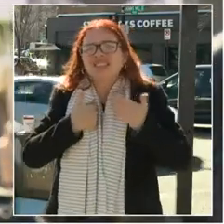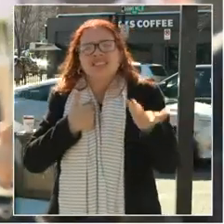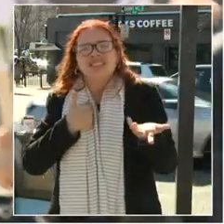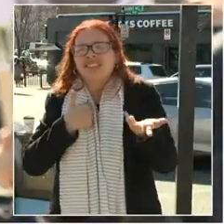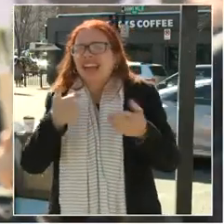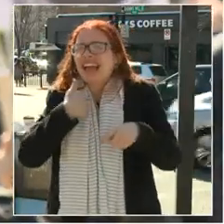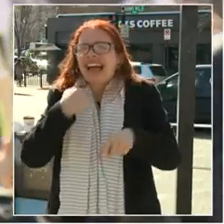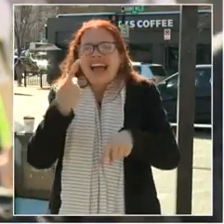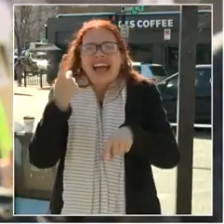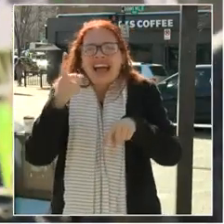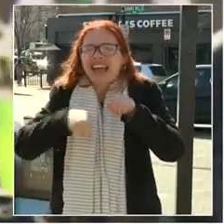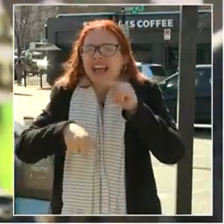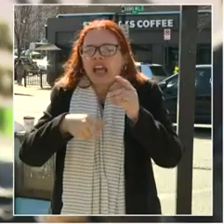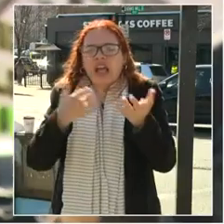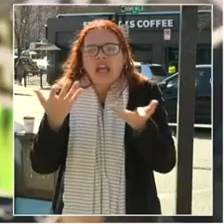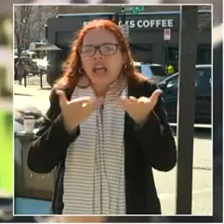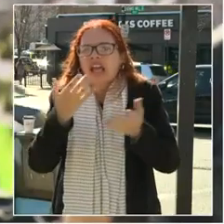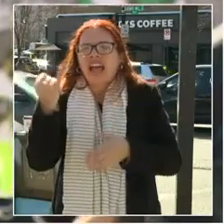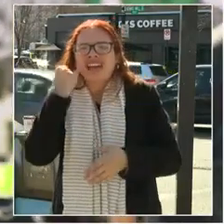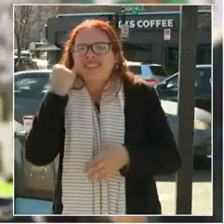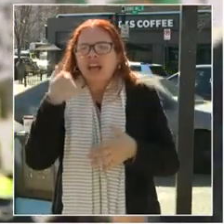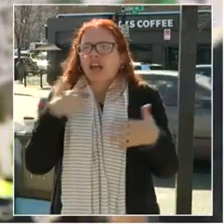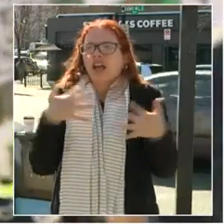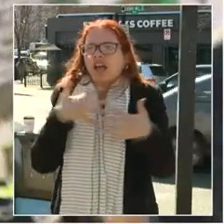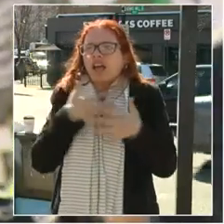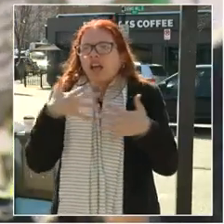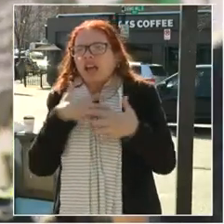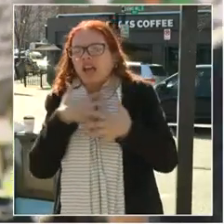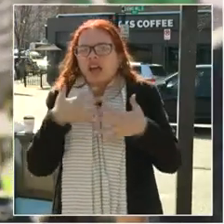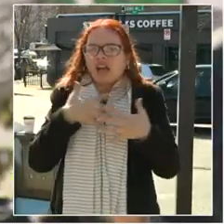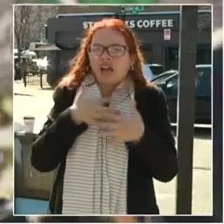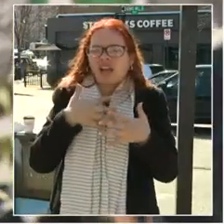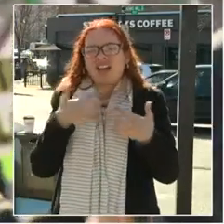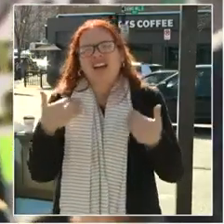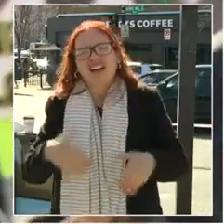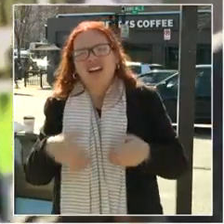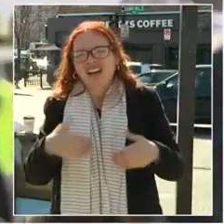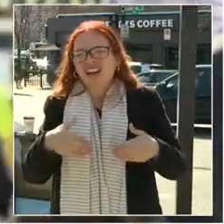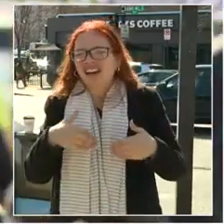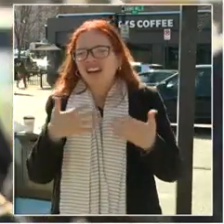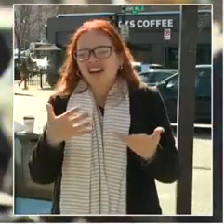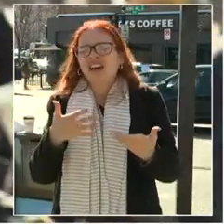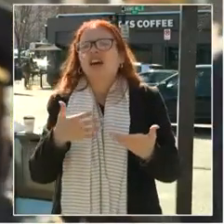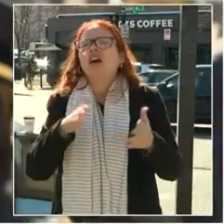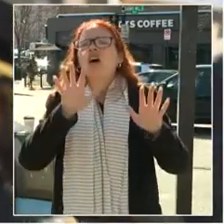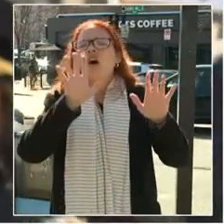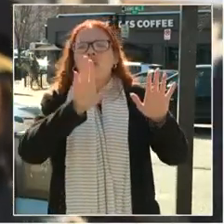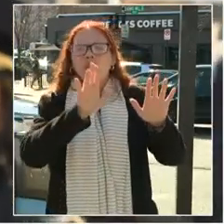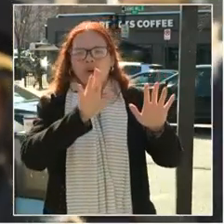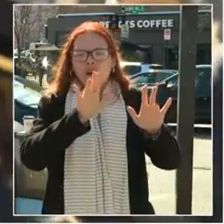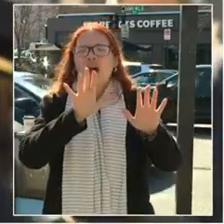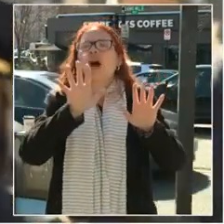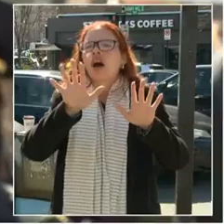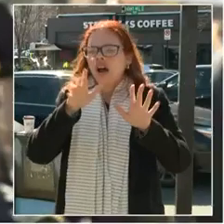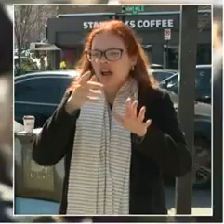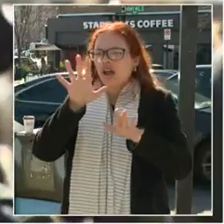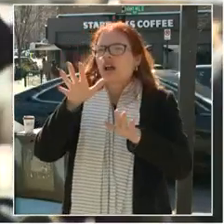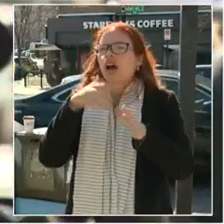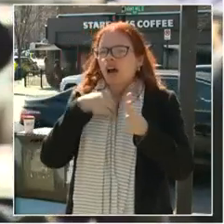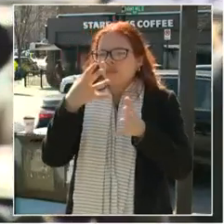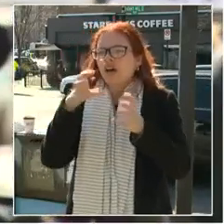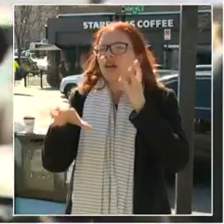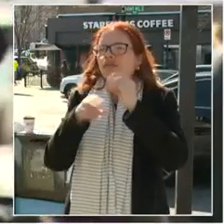we're constantly scared. We've got prostitution. Okay, ma'am, let me get some additional information from